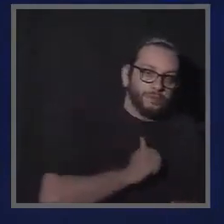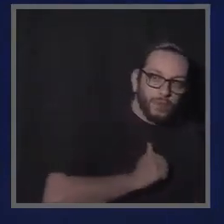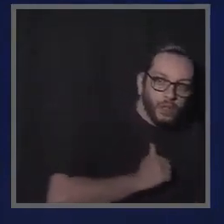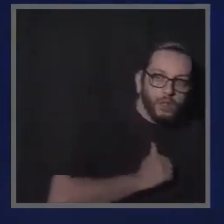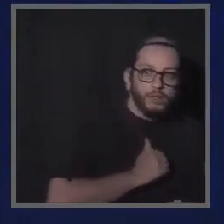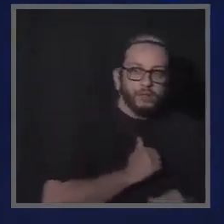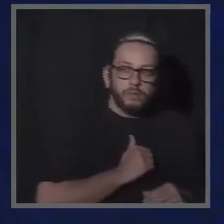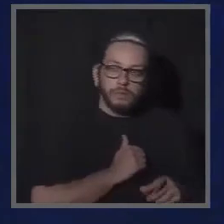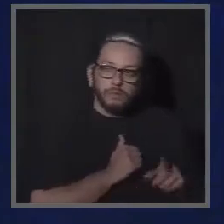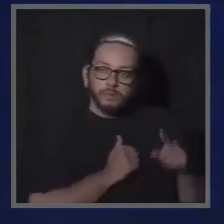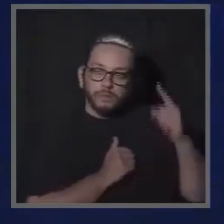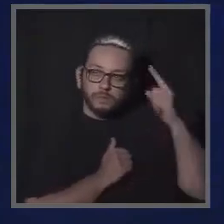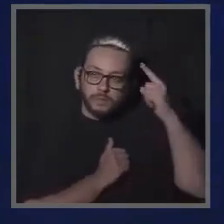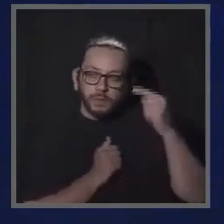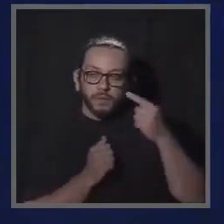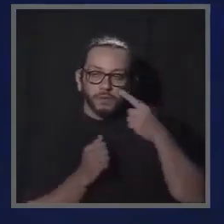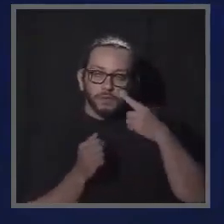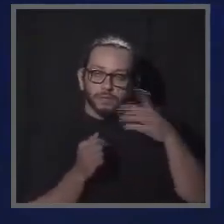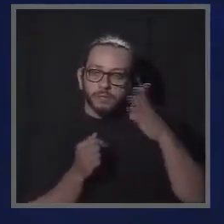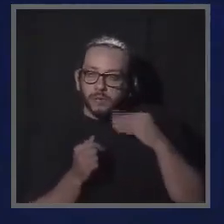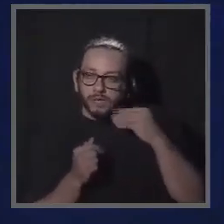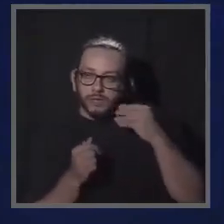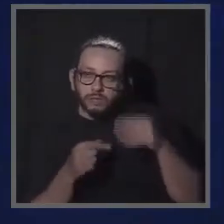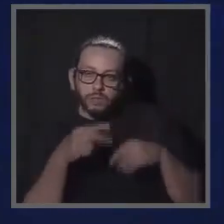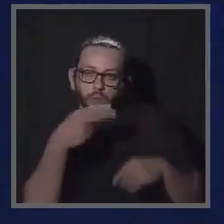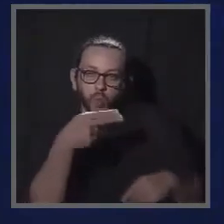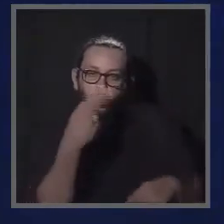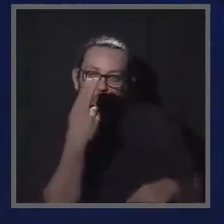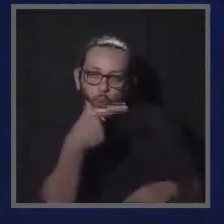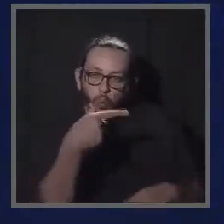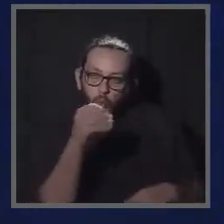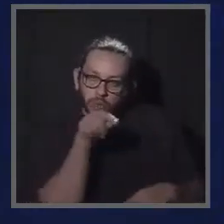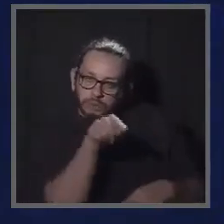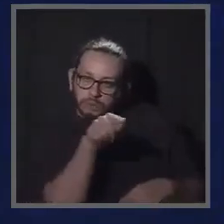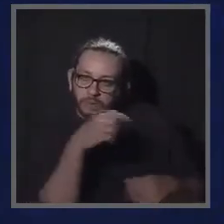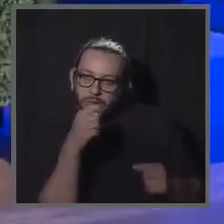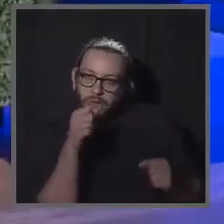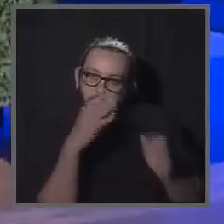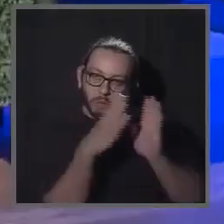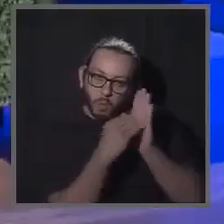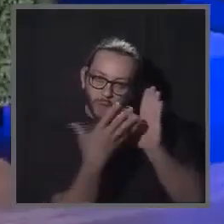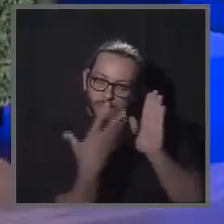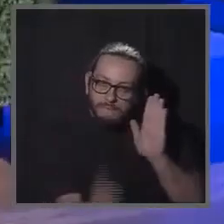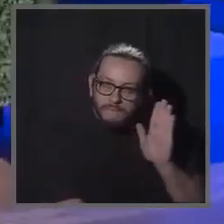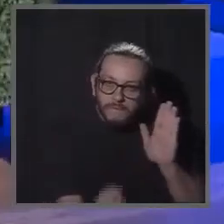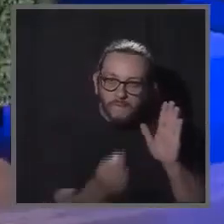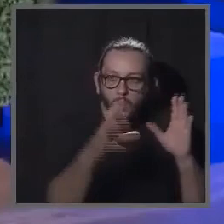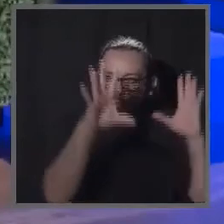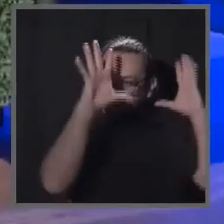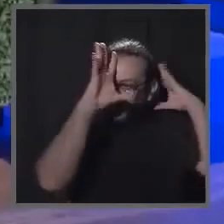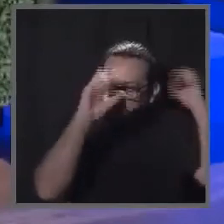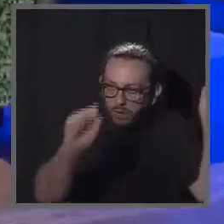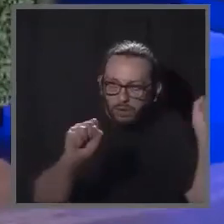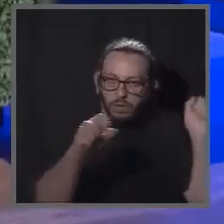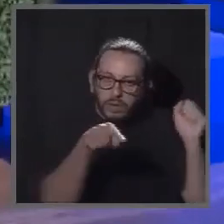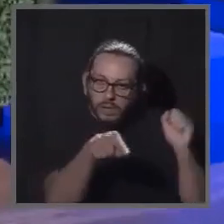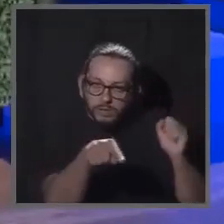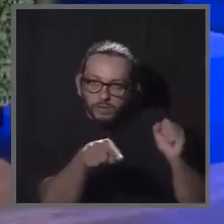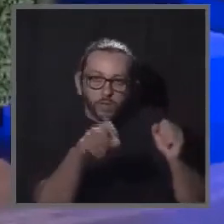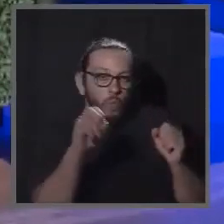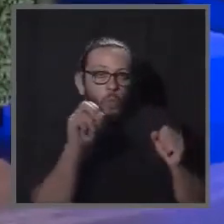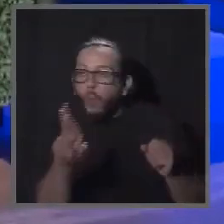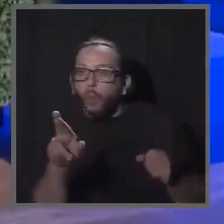Hugo, new organizational or new governance models that you could share with us, or